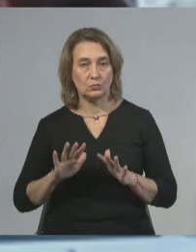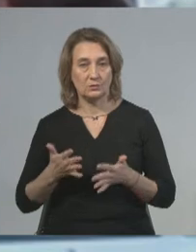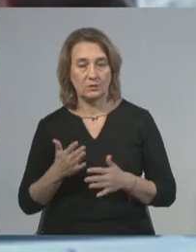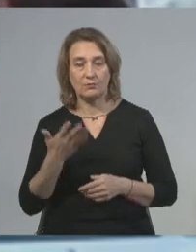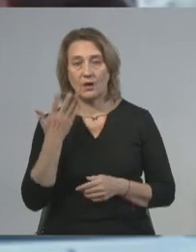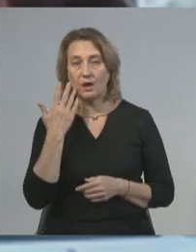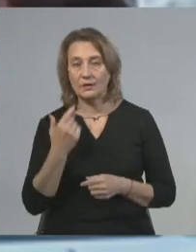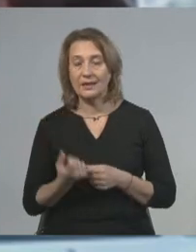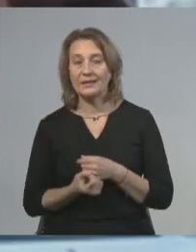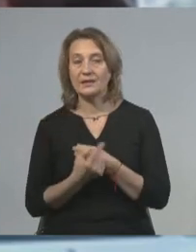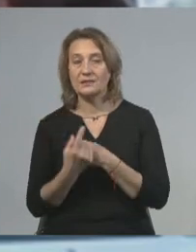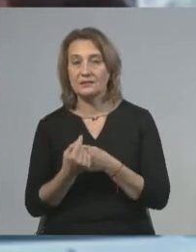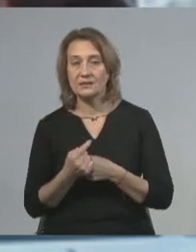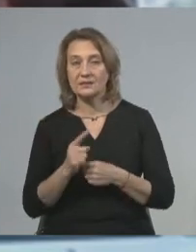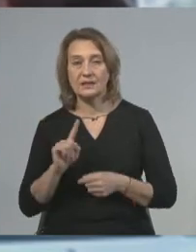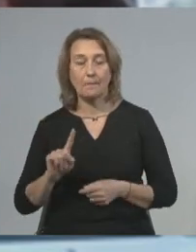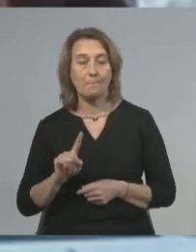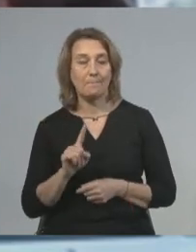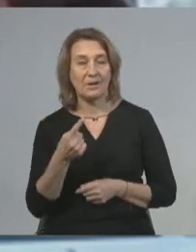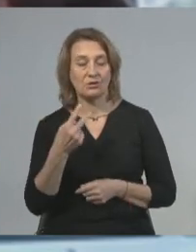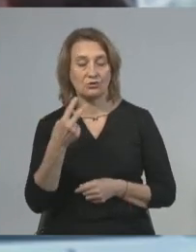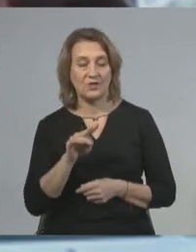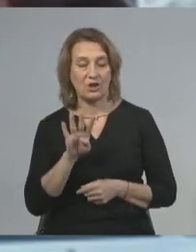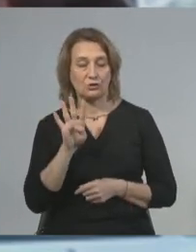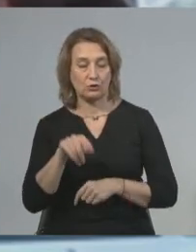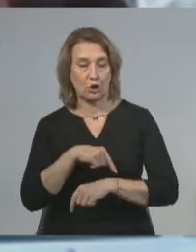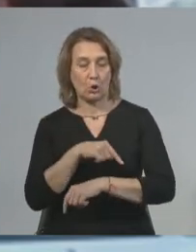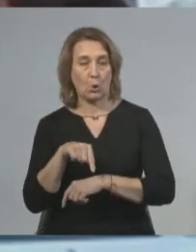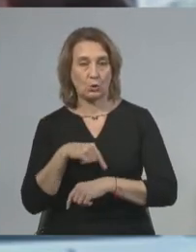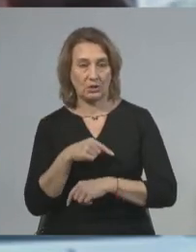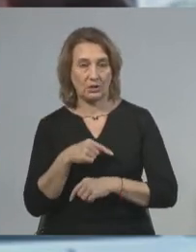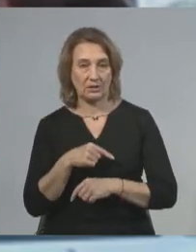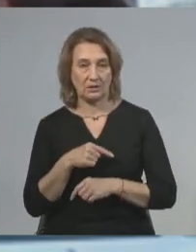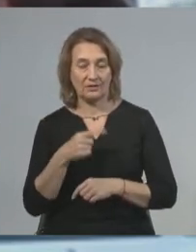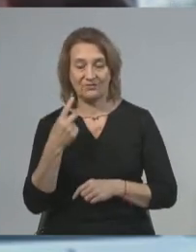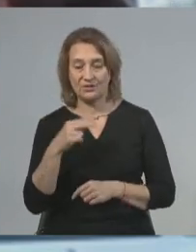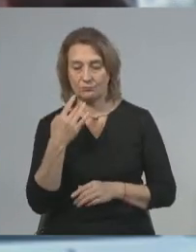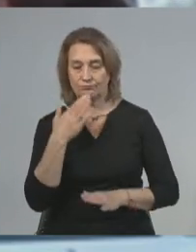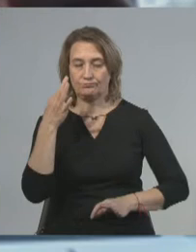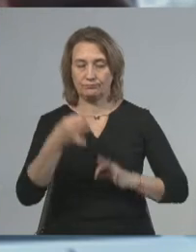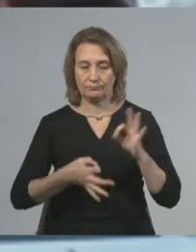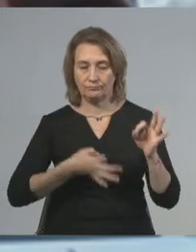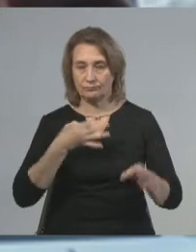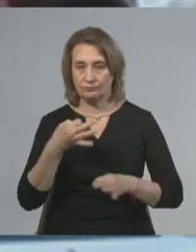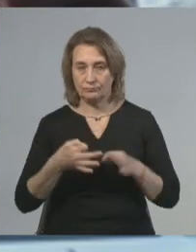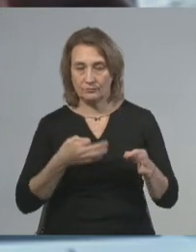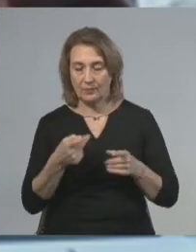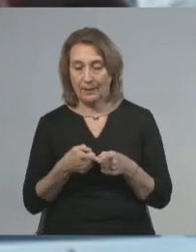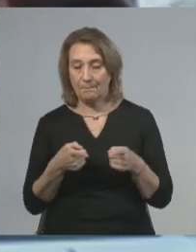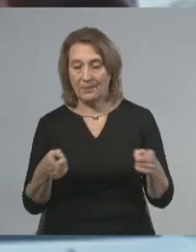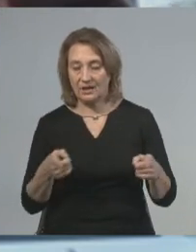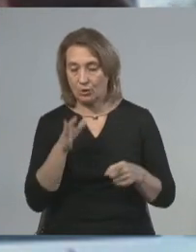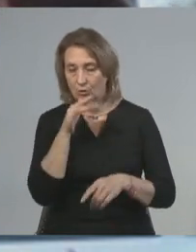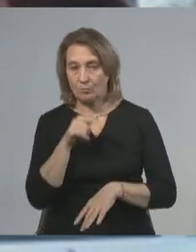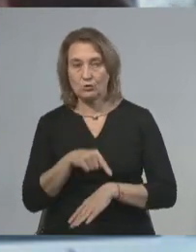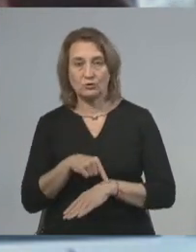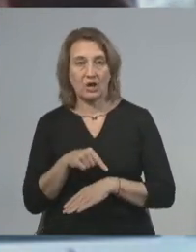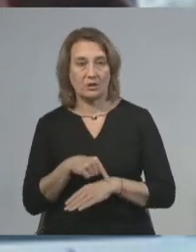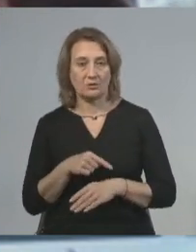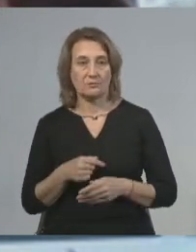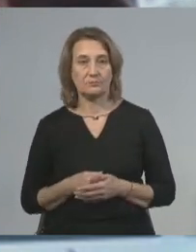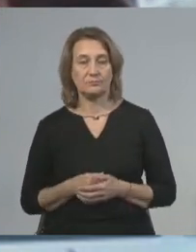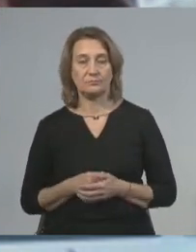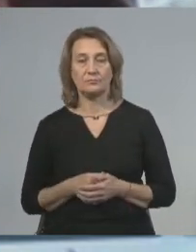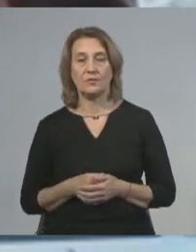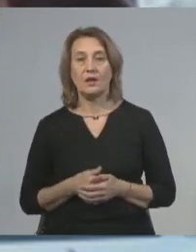uncensored and this is the most critical time in this period of time we had this footage we didn't